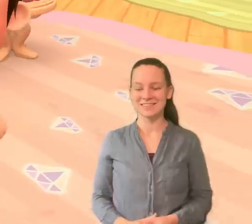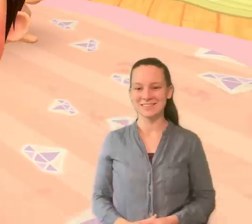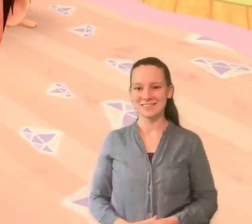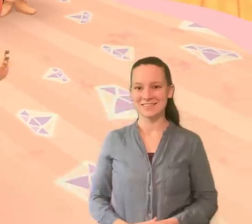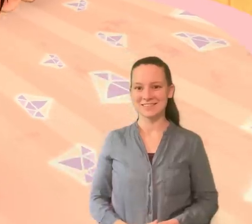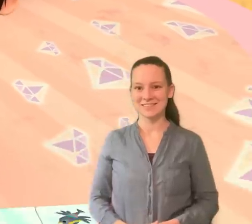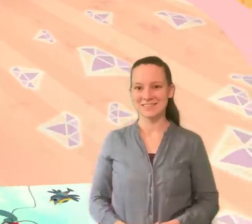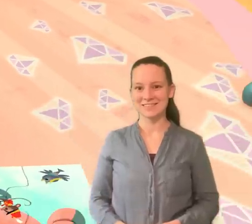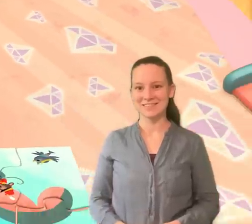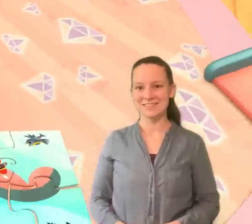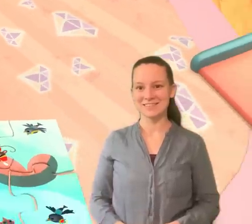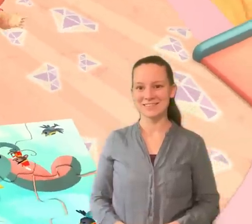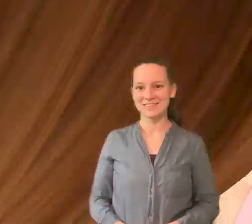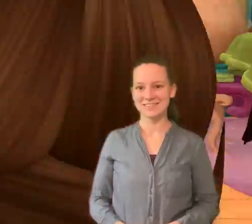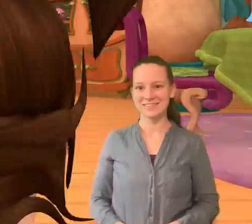sister